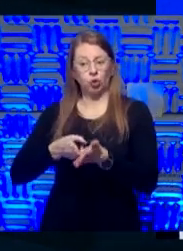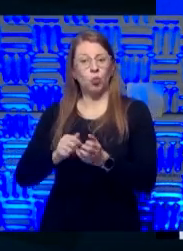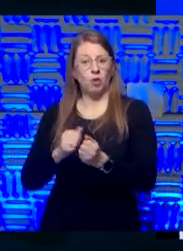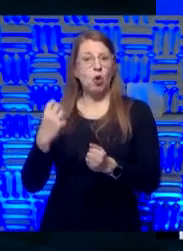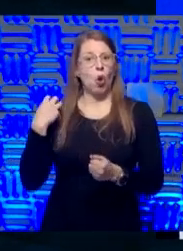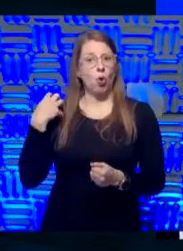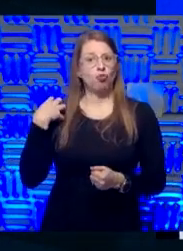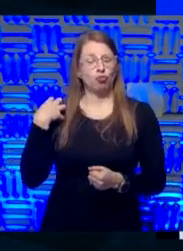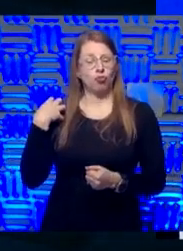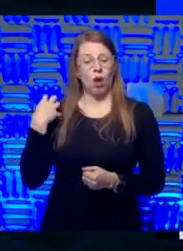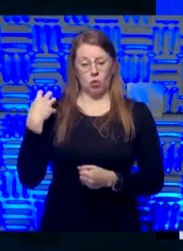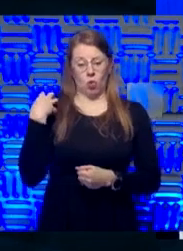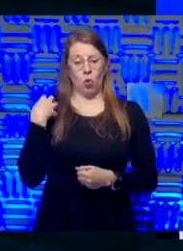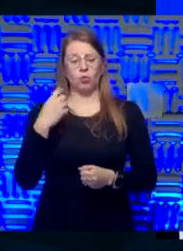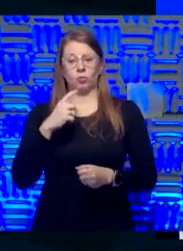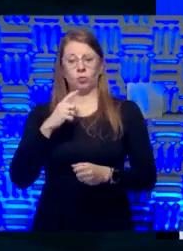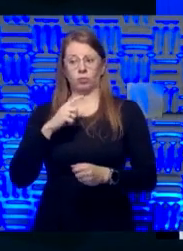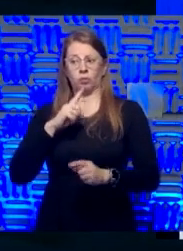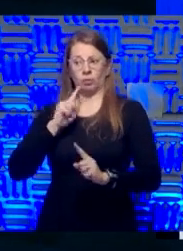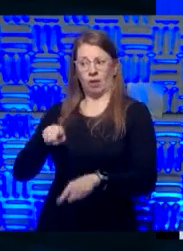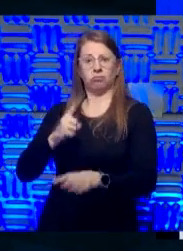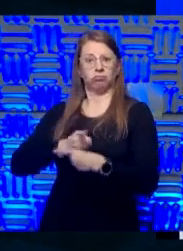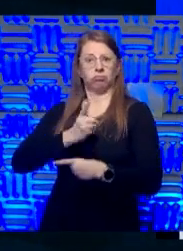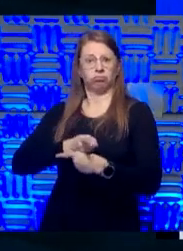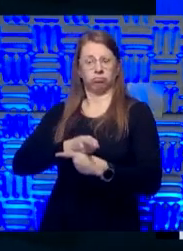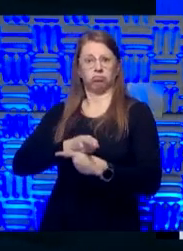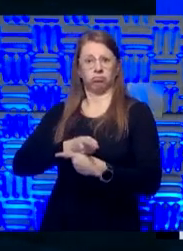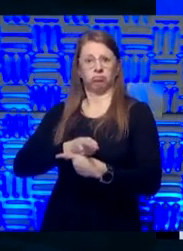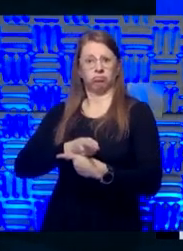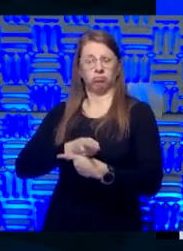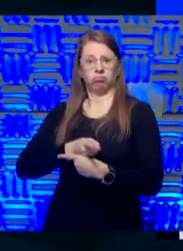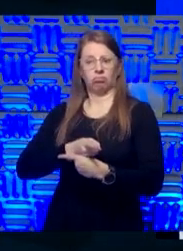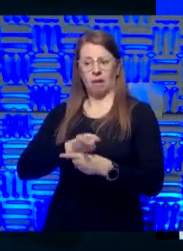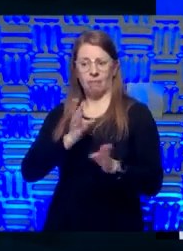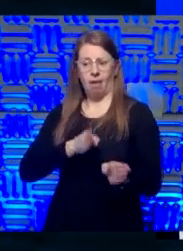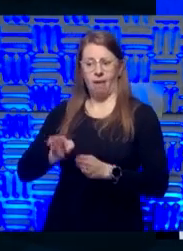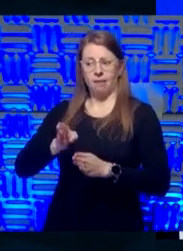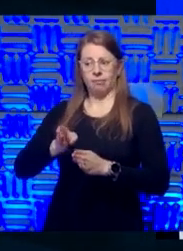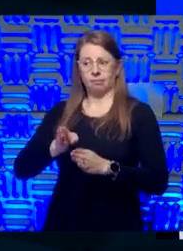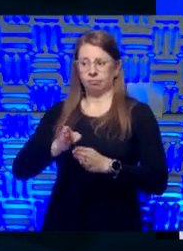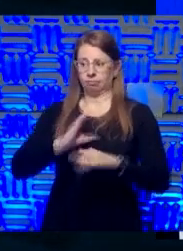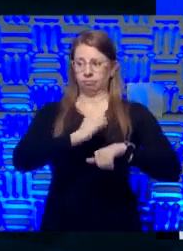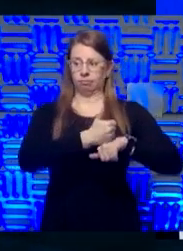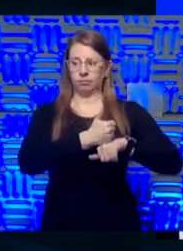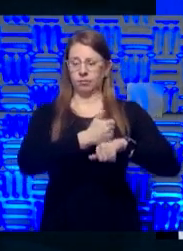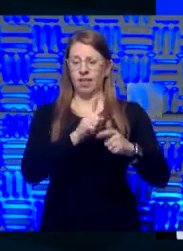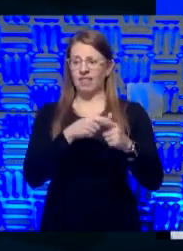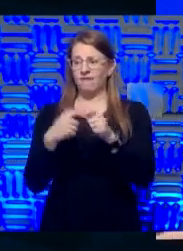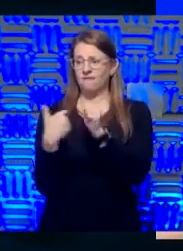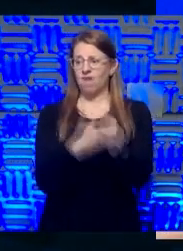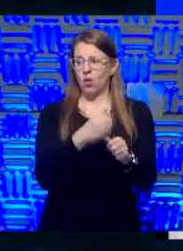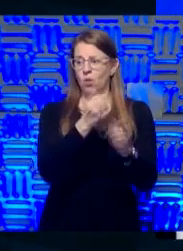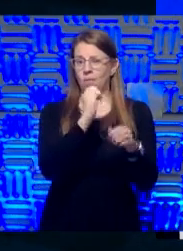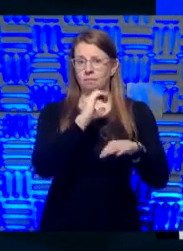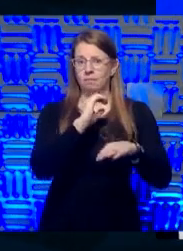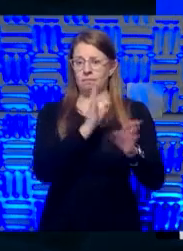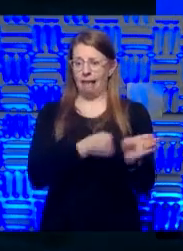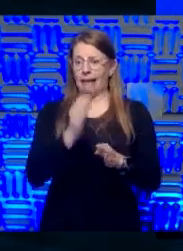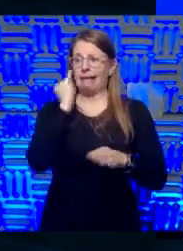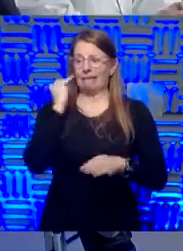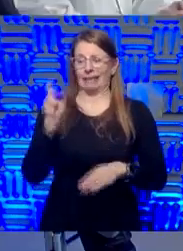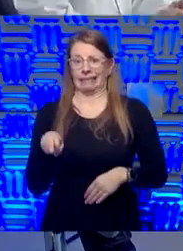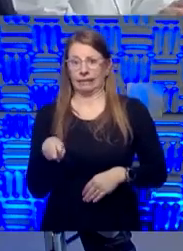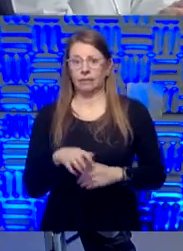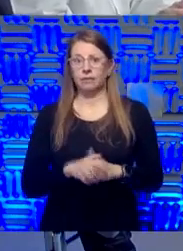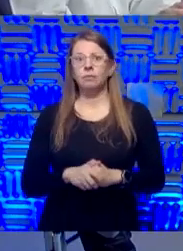and have that coach respond in the appropriate manner and have that plan in place and execute that plan when it's appropriate to do so. And thoughts